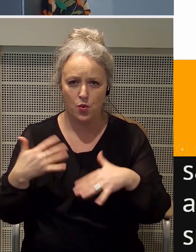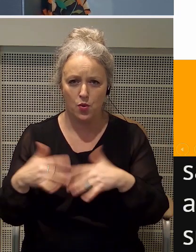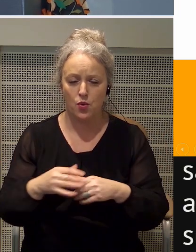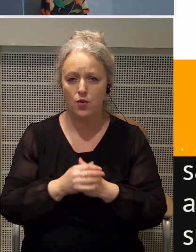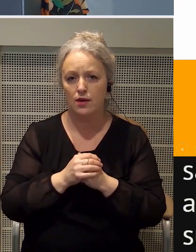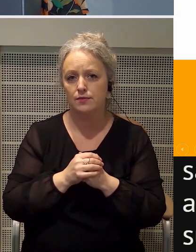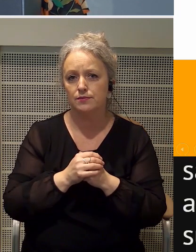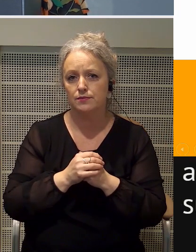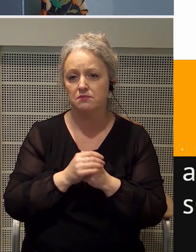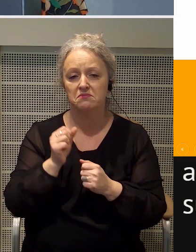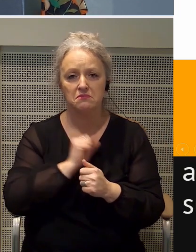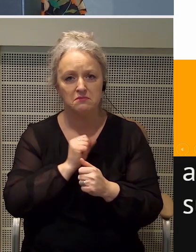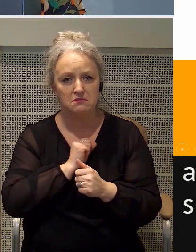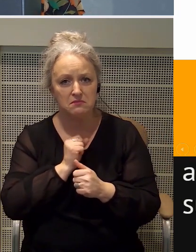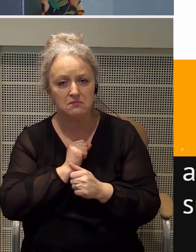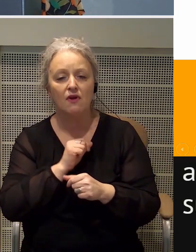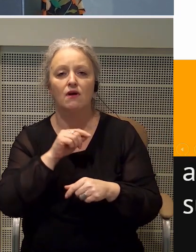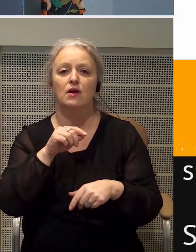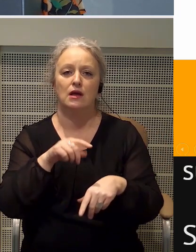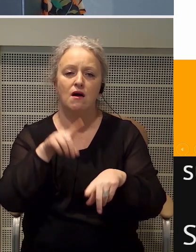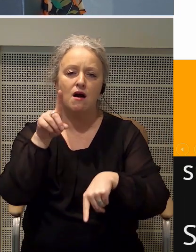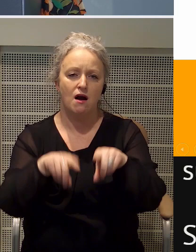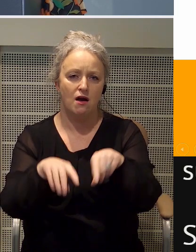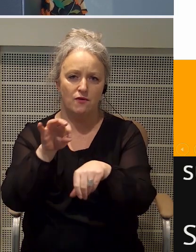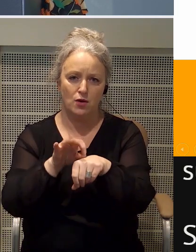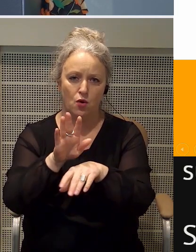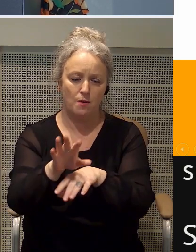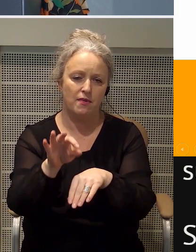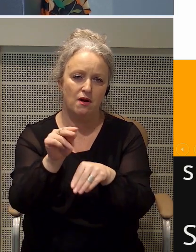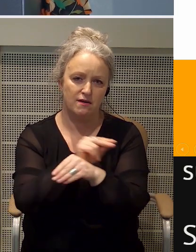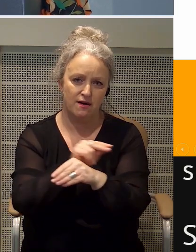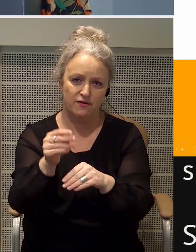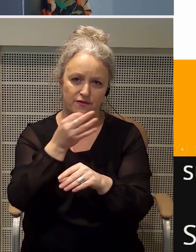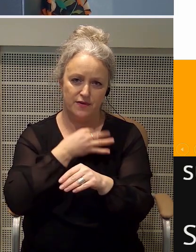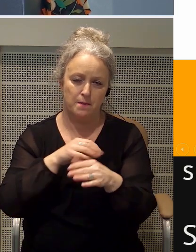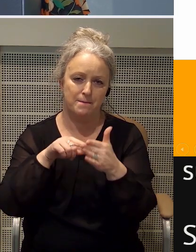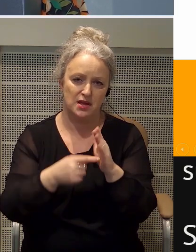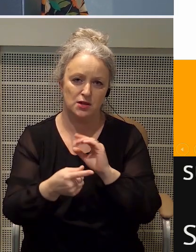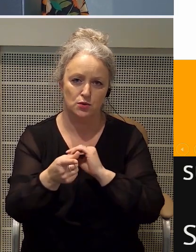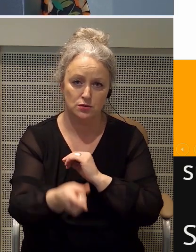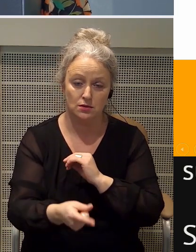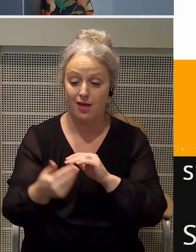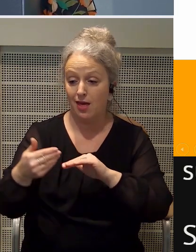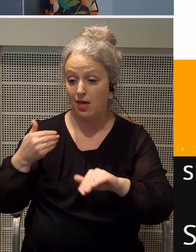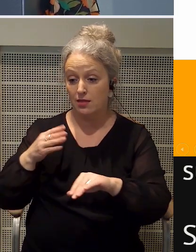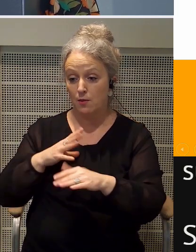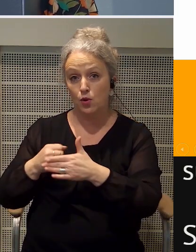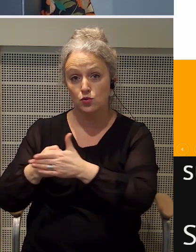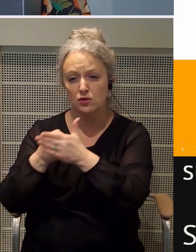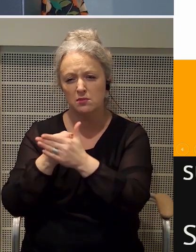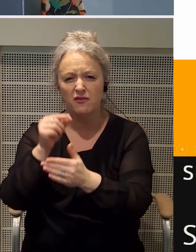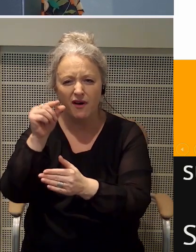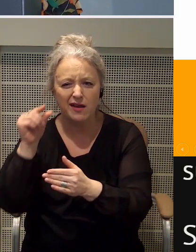the application numbers, but the sums do vary. And this is mostly due to